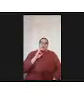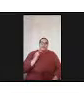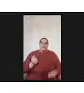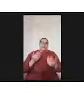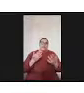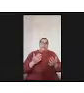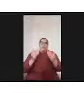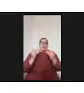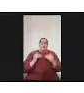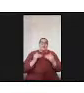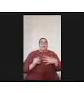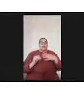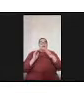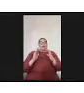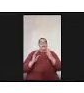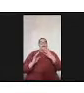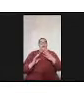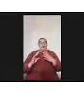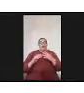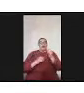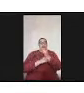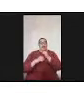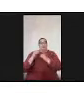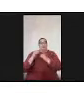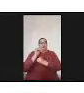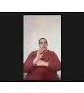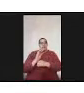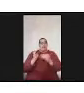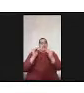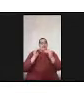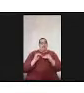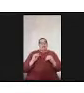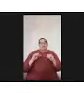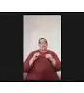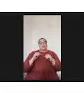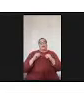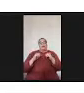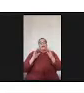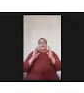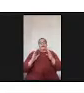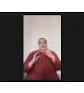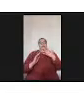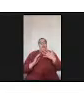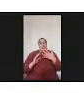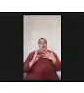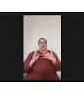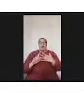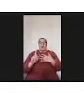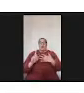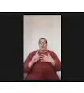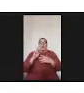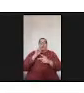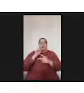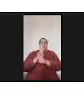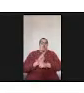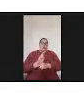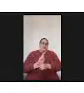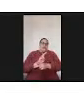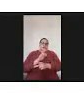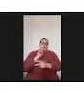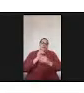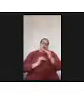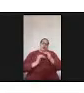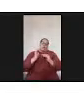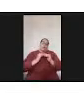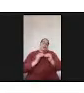then phase 4 will be structural. And then phase 5 will be monitoring, which is your building